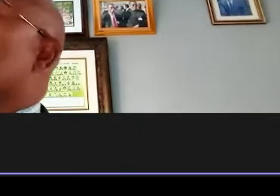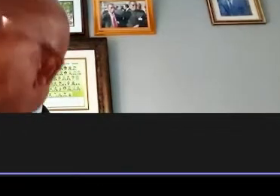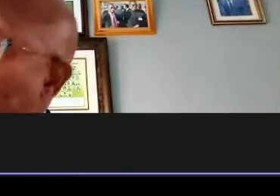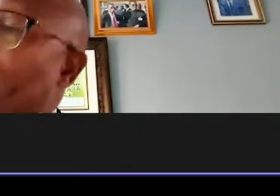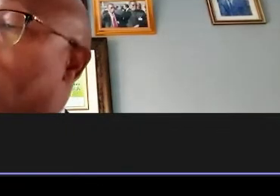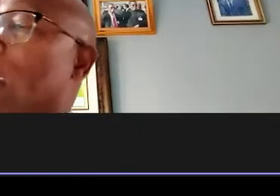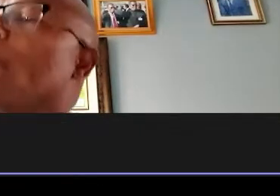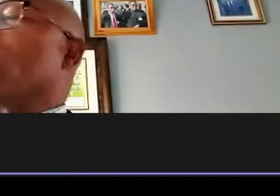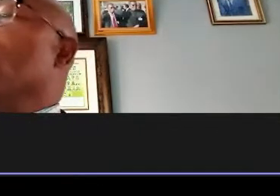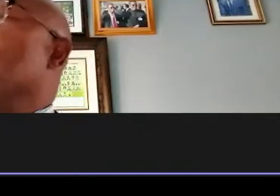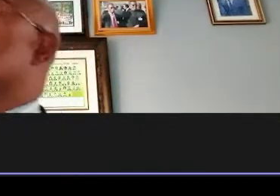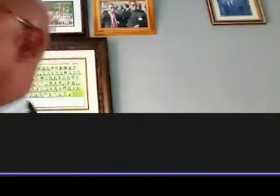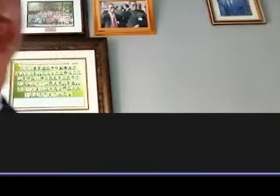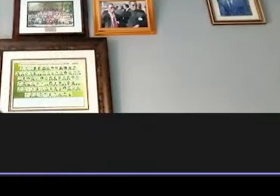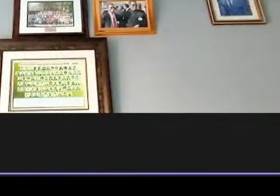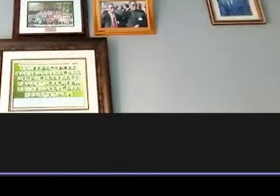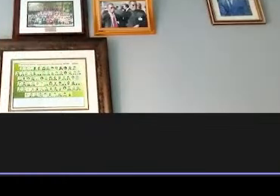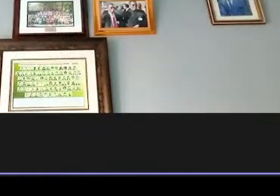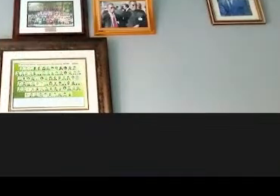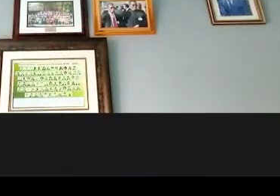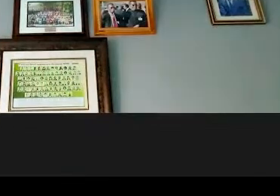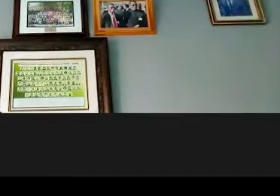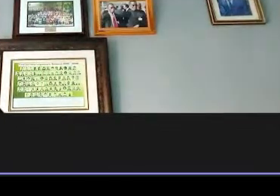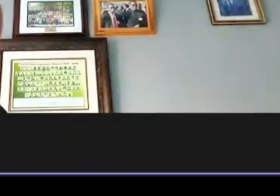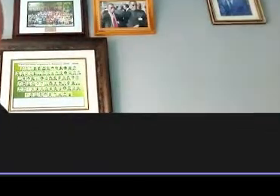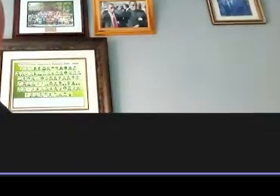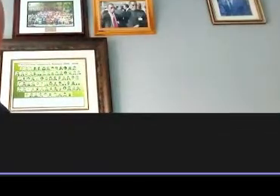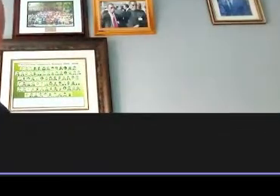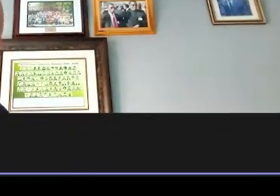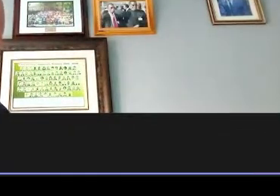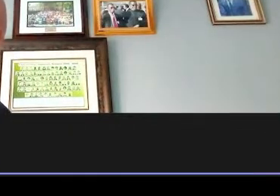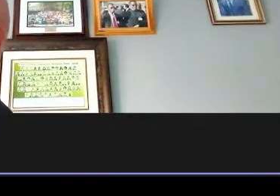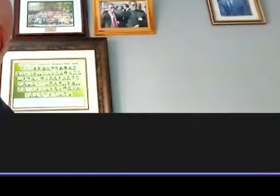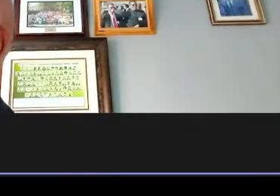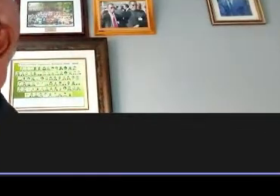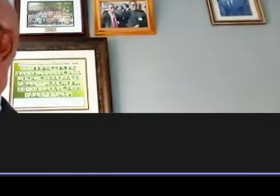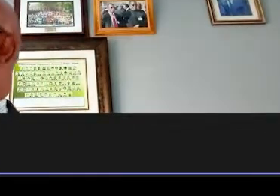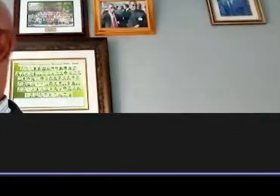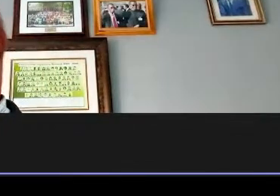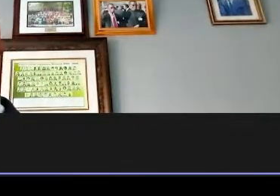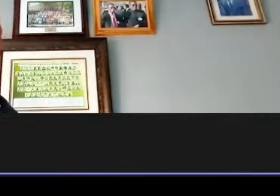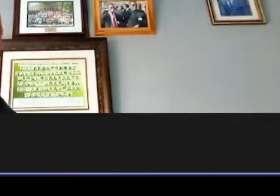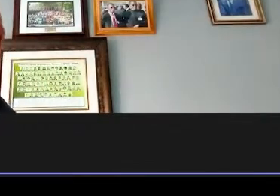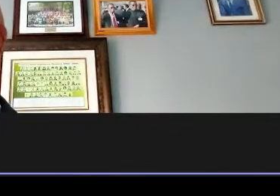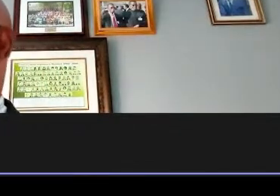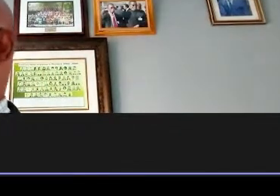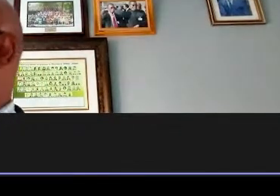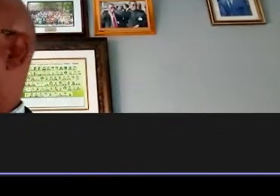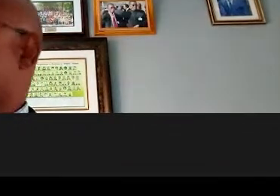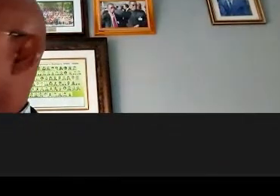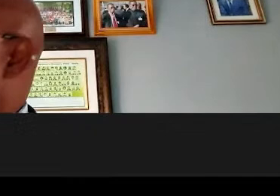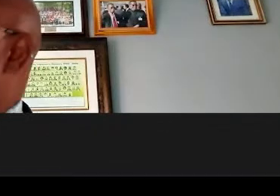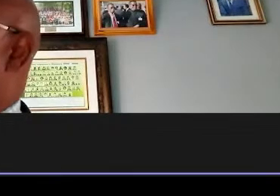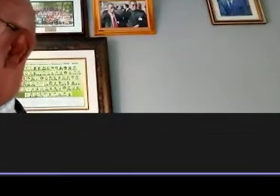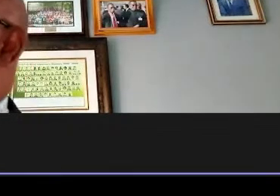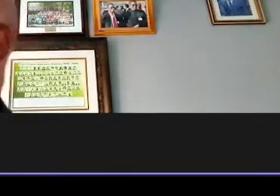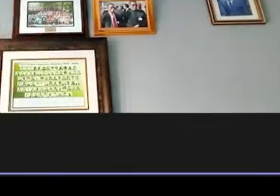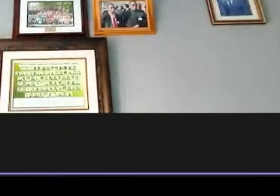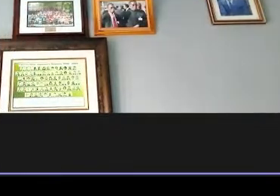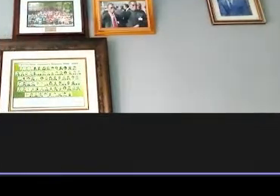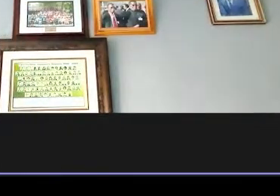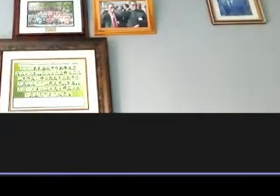the oldest liberation movement in Africa, allow me, Honorable Chairperson, to revisit history.